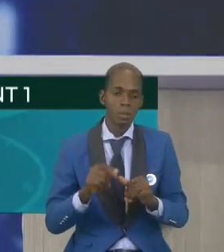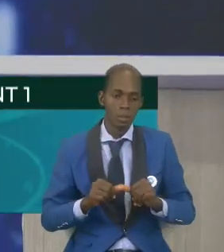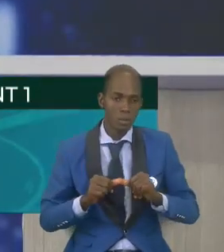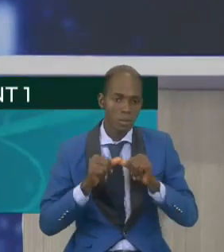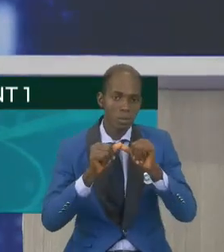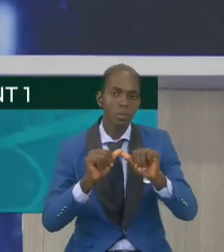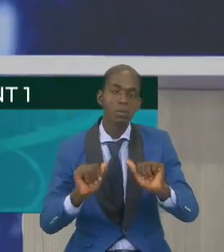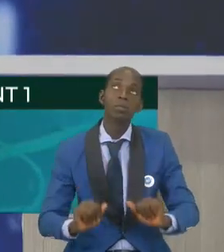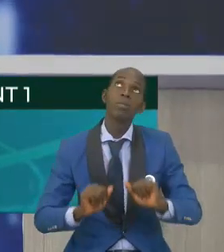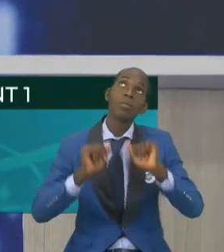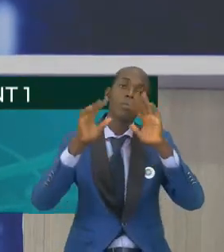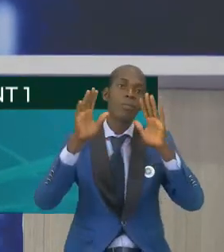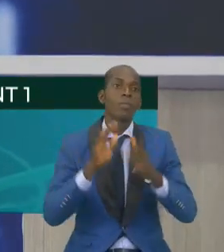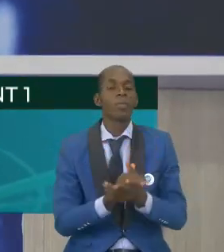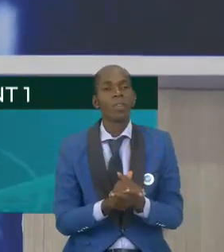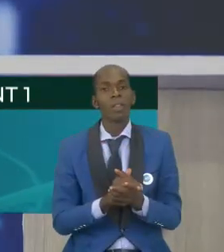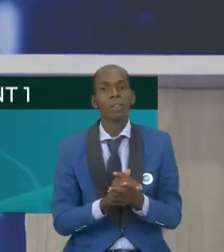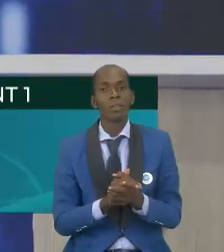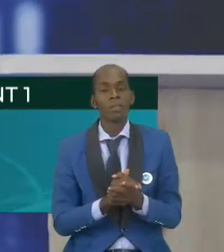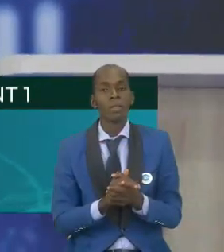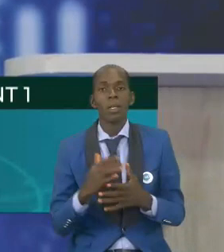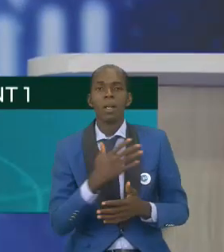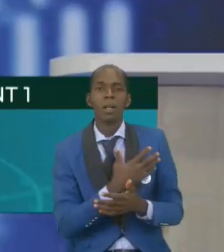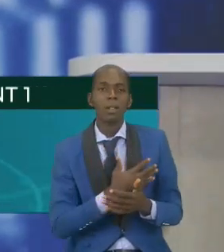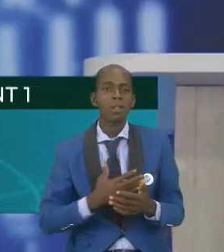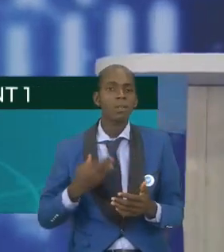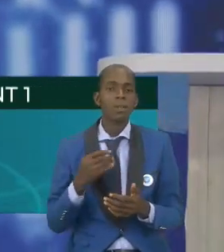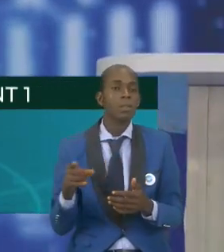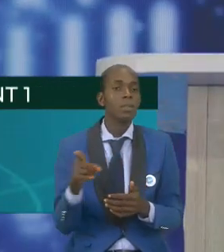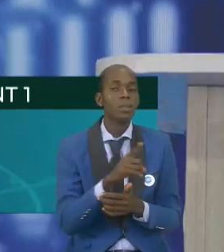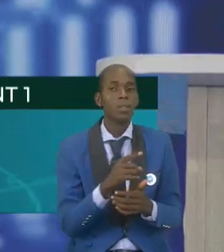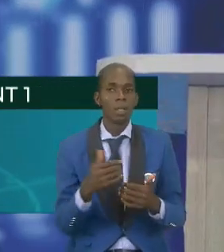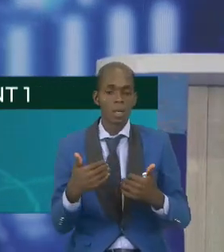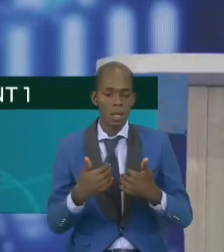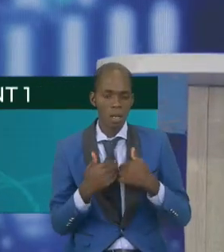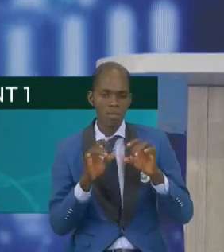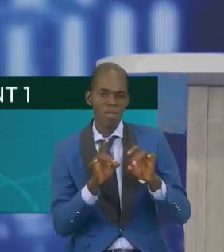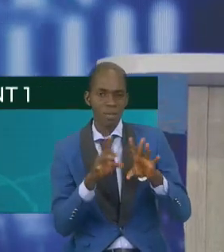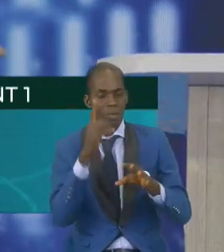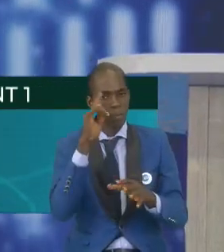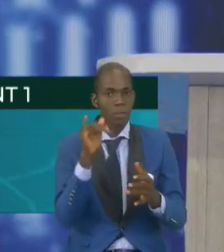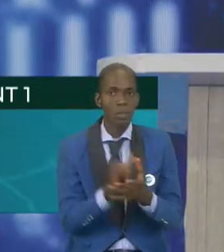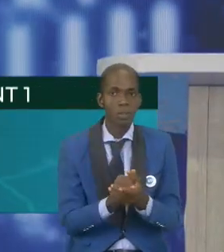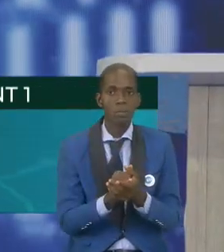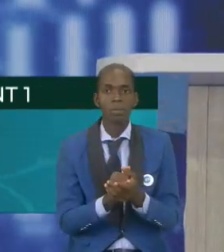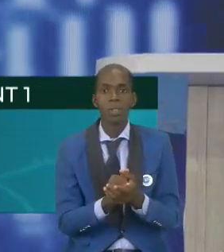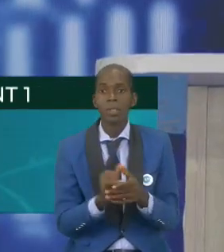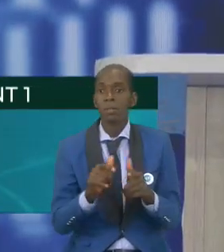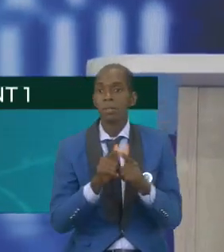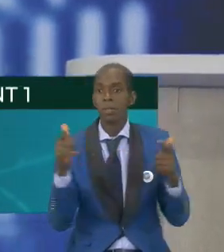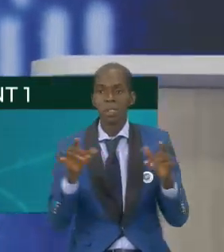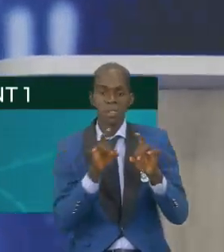devotedness, devotion in the man, and they had hatred for that, treacherous